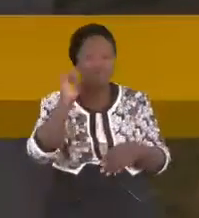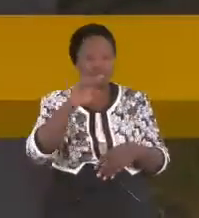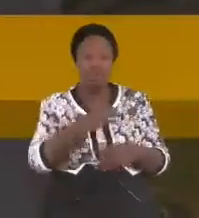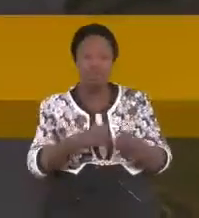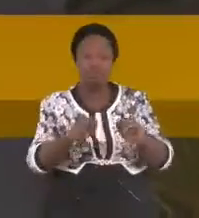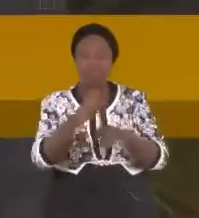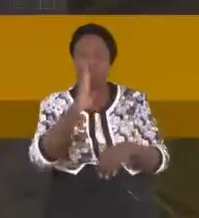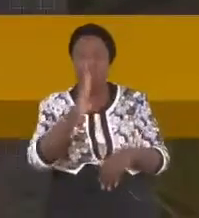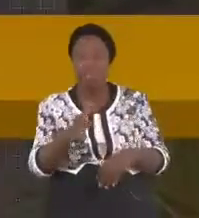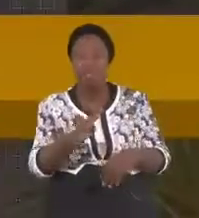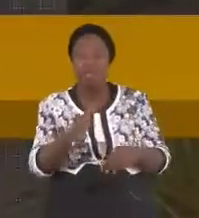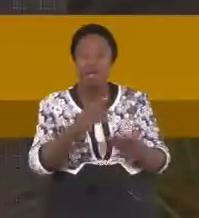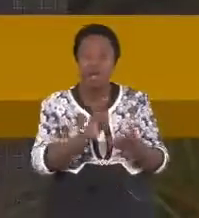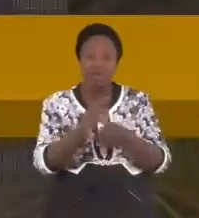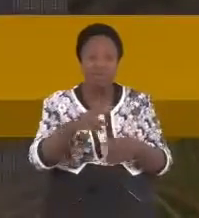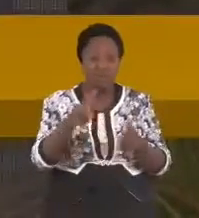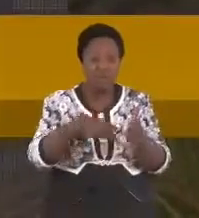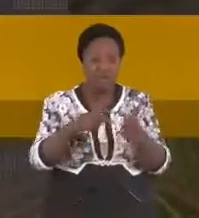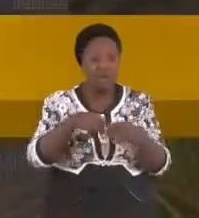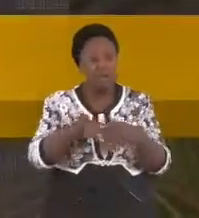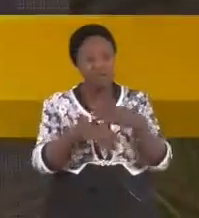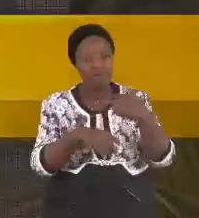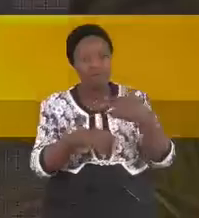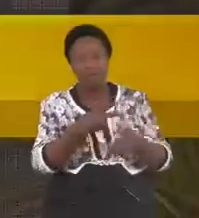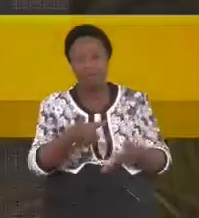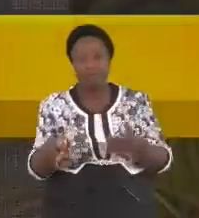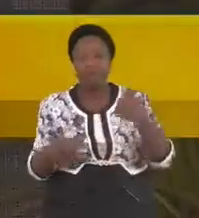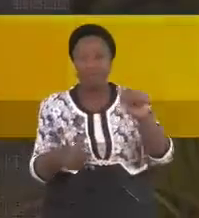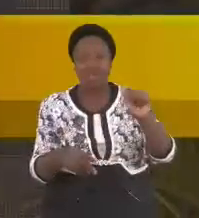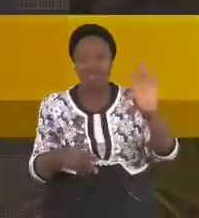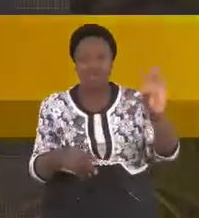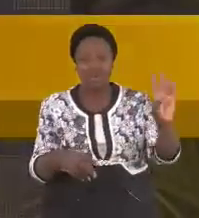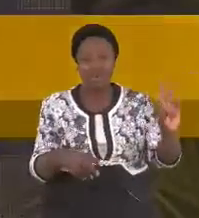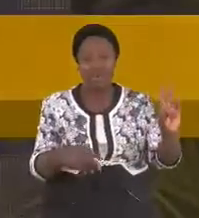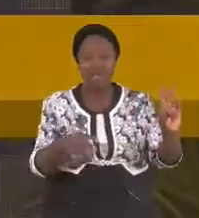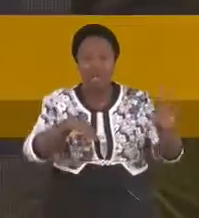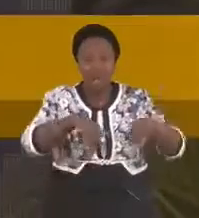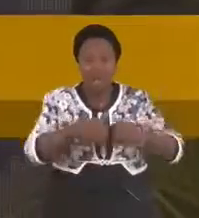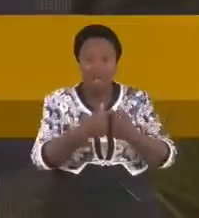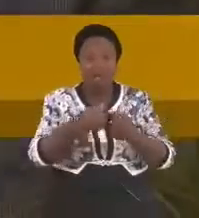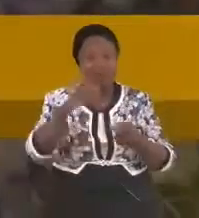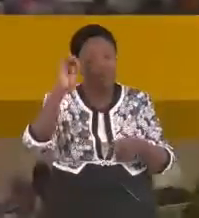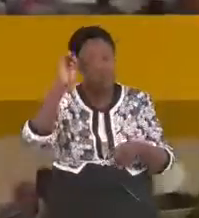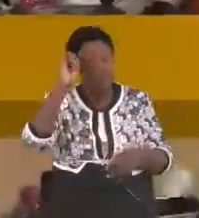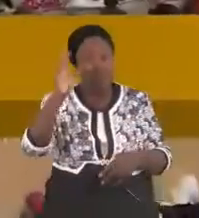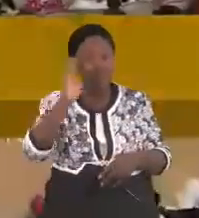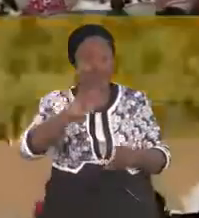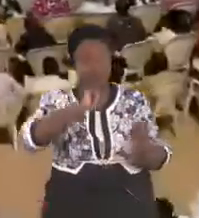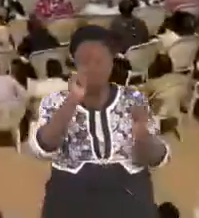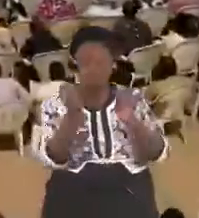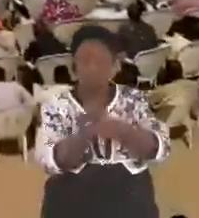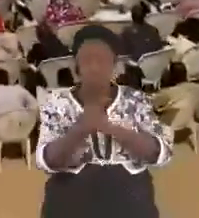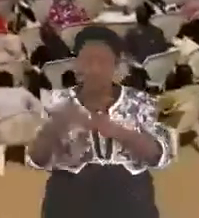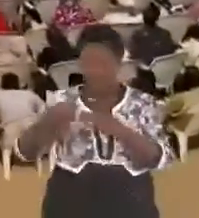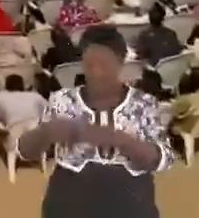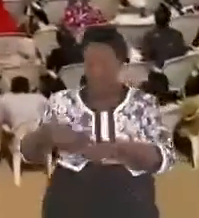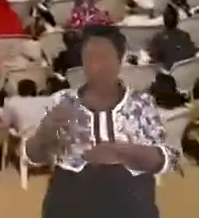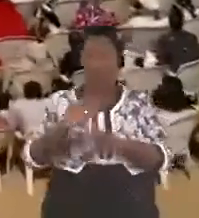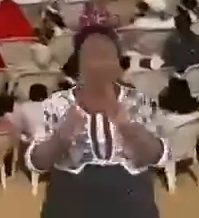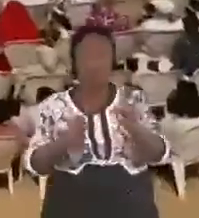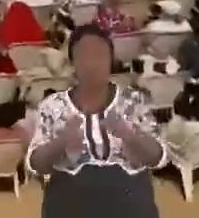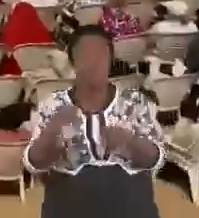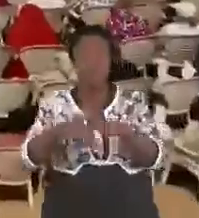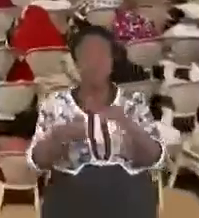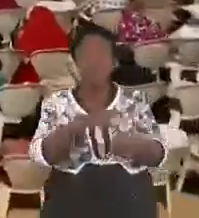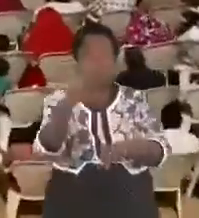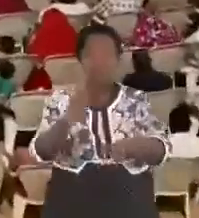verse 17 how it will turn the hearts of the people if the nation